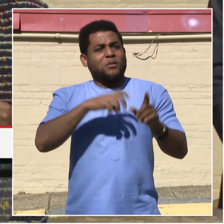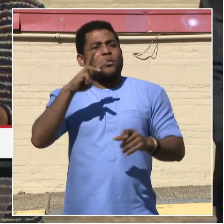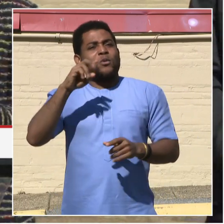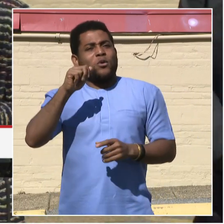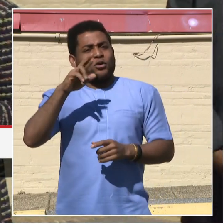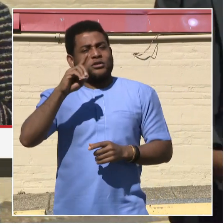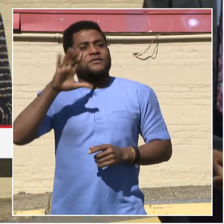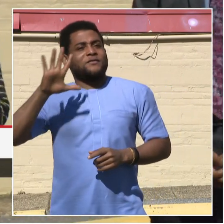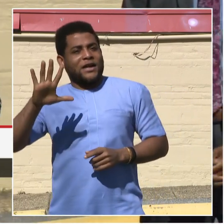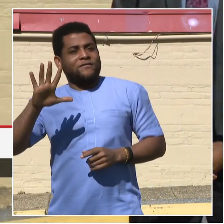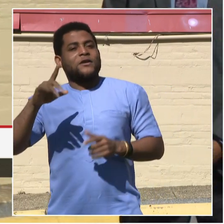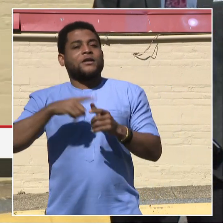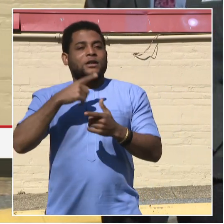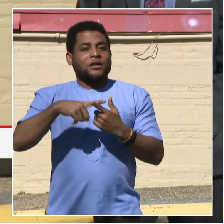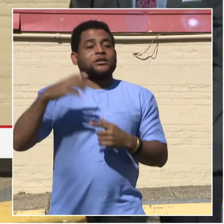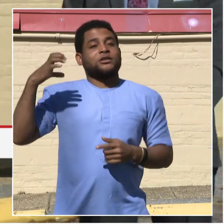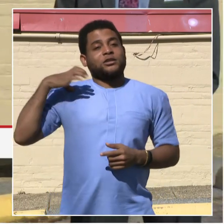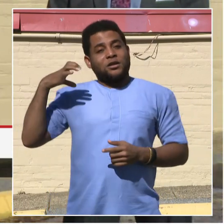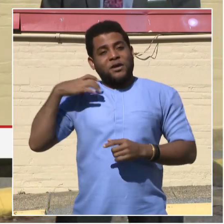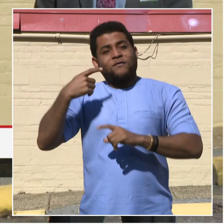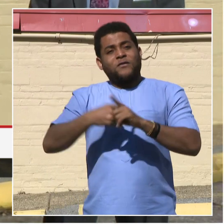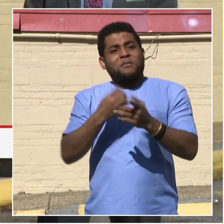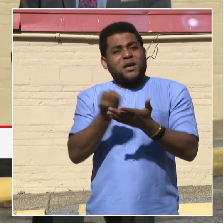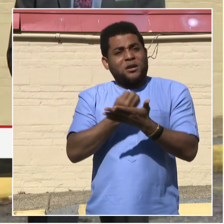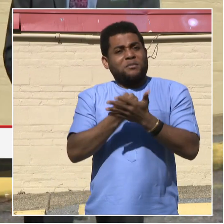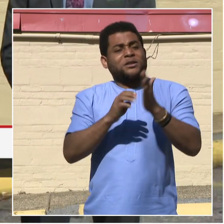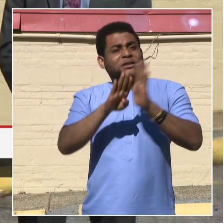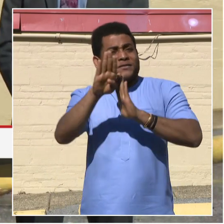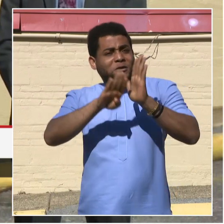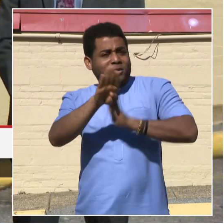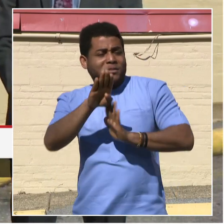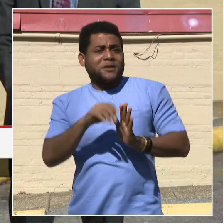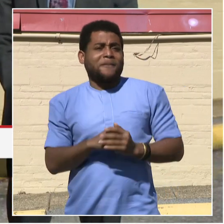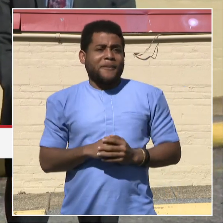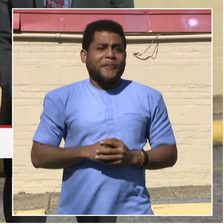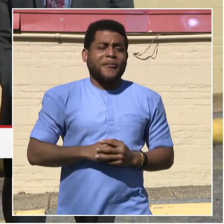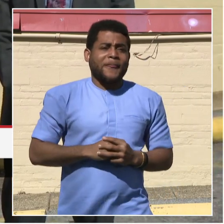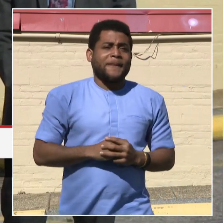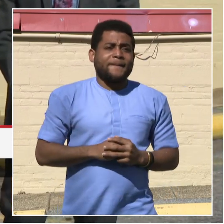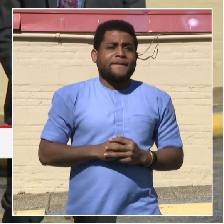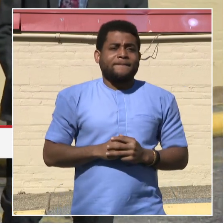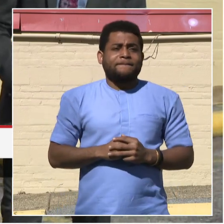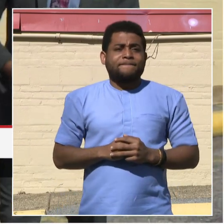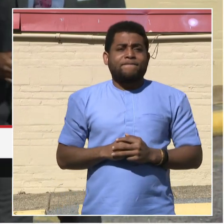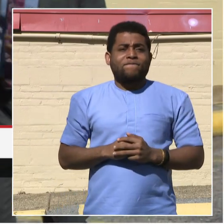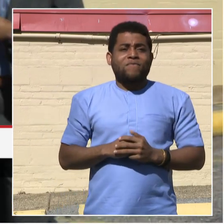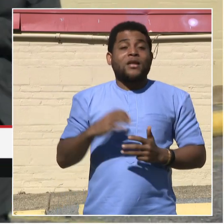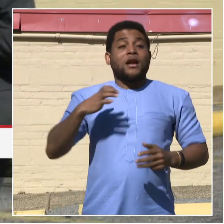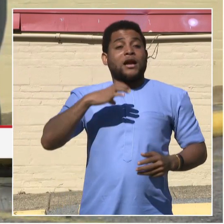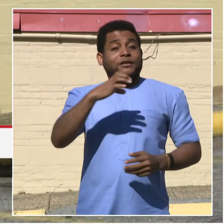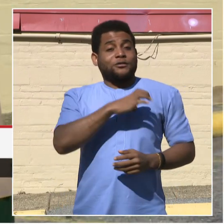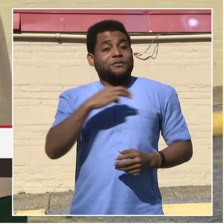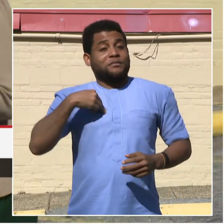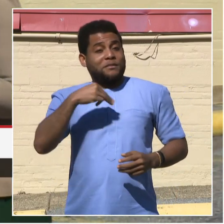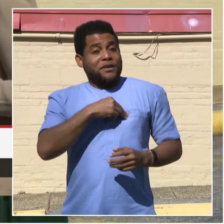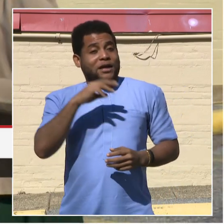and chairman of the council's Economic Development Committee, Council Member Kenyan McDuffie.